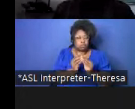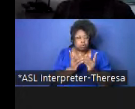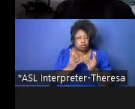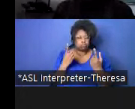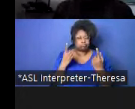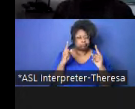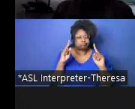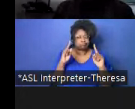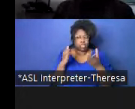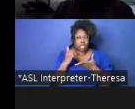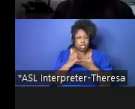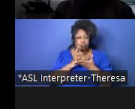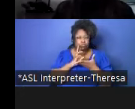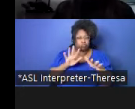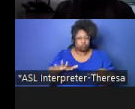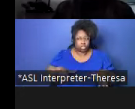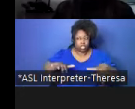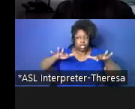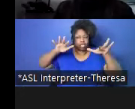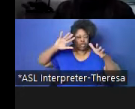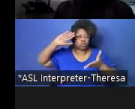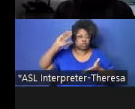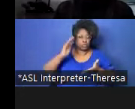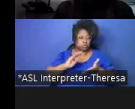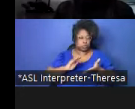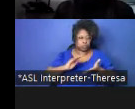relieve flooding in that area.